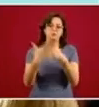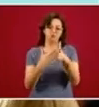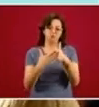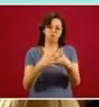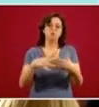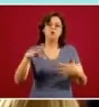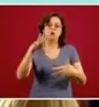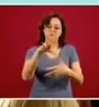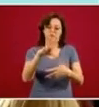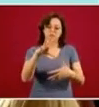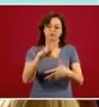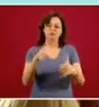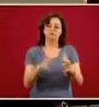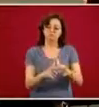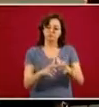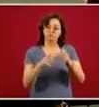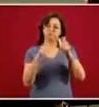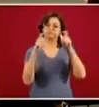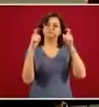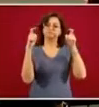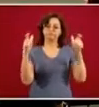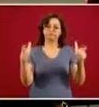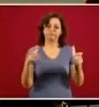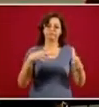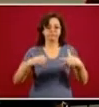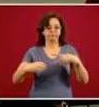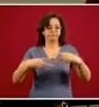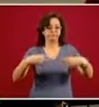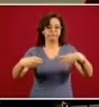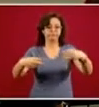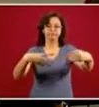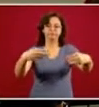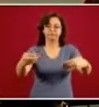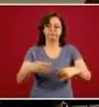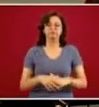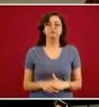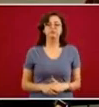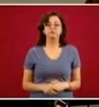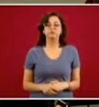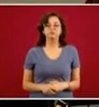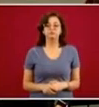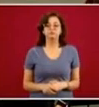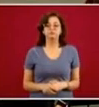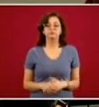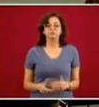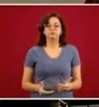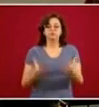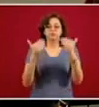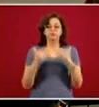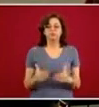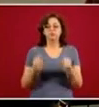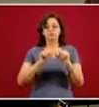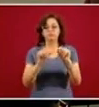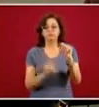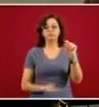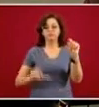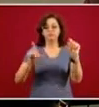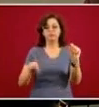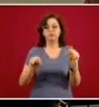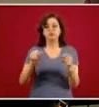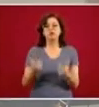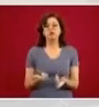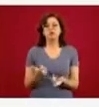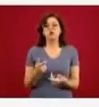And in contrast, we have an increase in the Americas region, and in the upcoming weeks we will most likely become